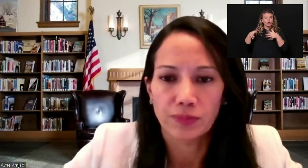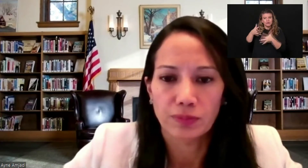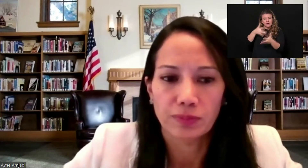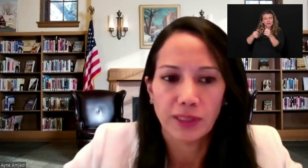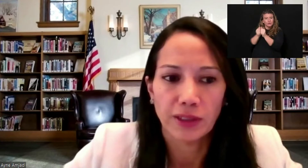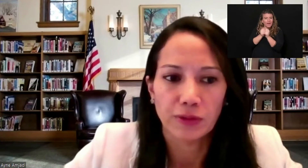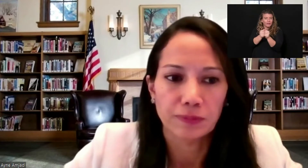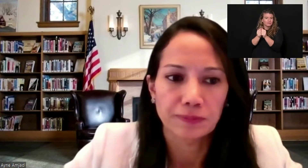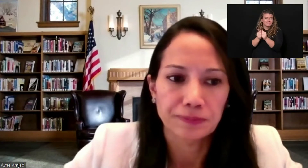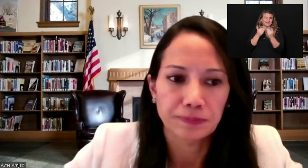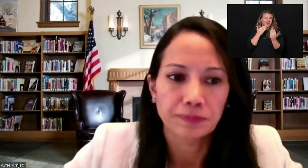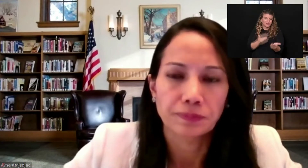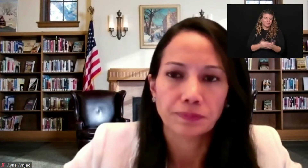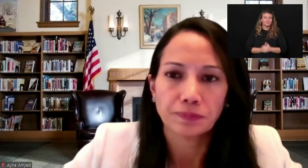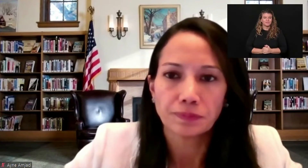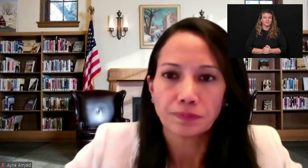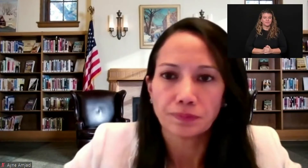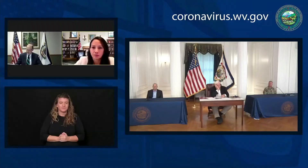ways. Thank you.